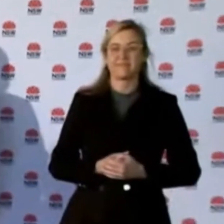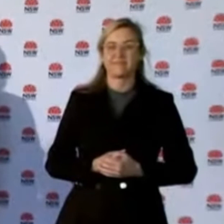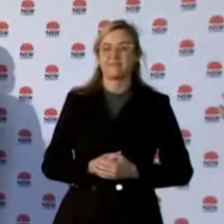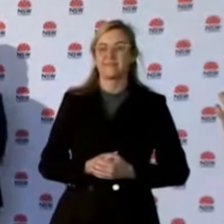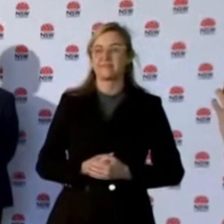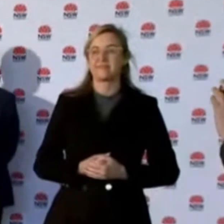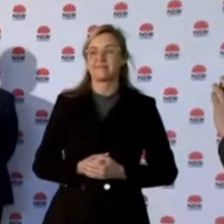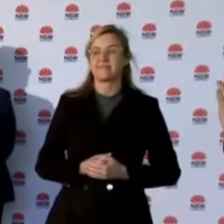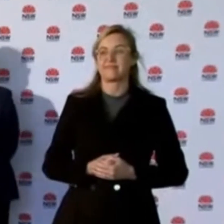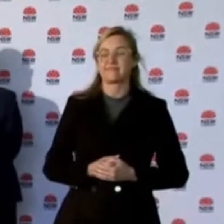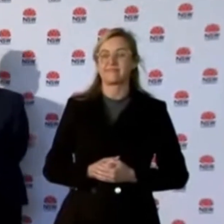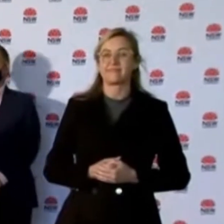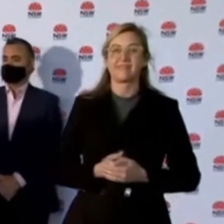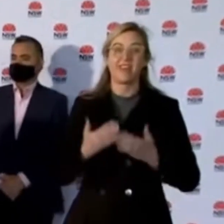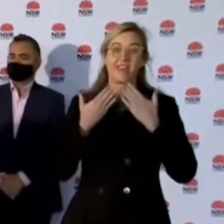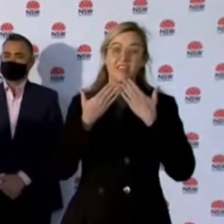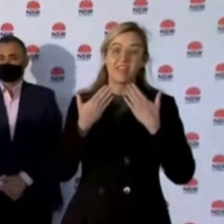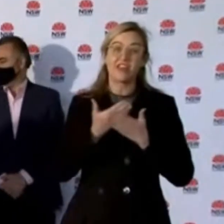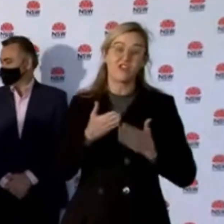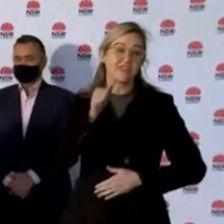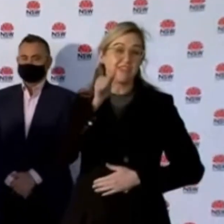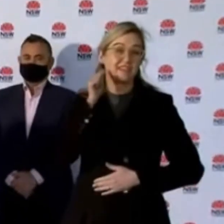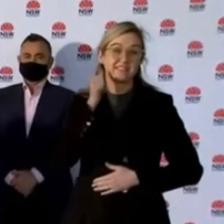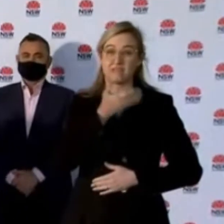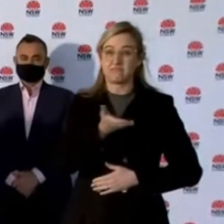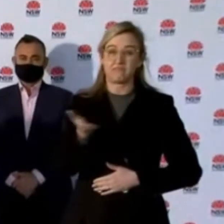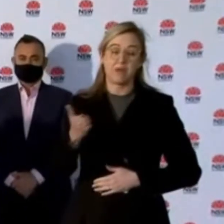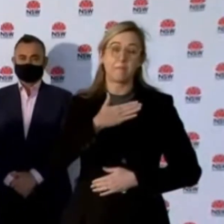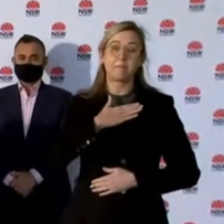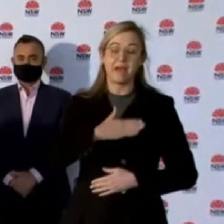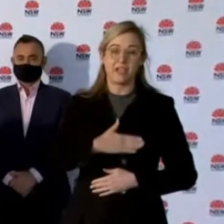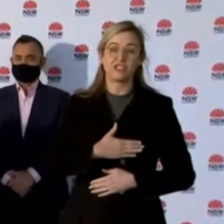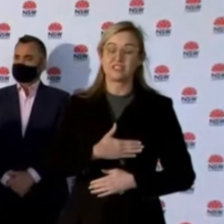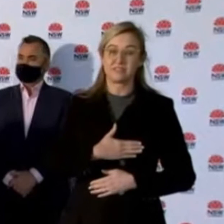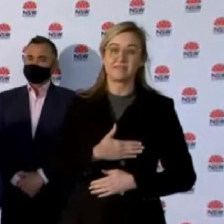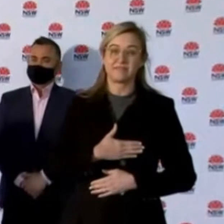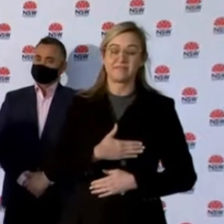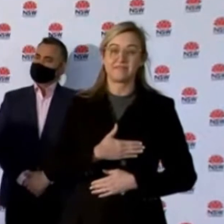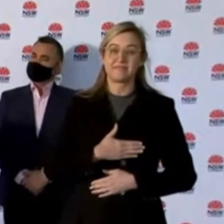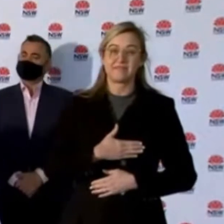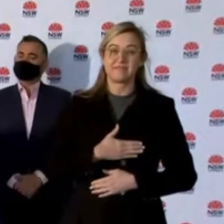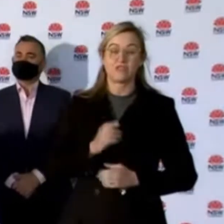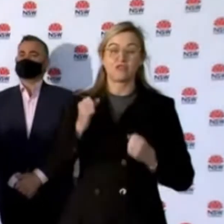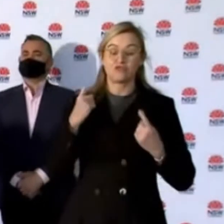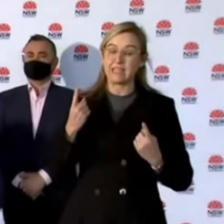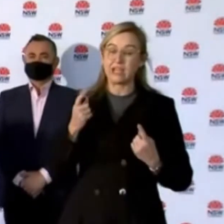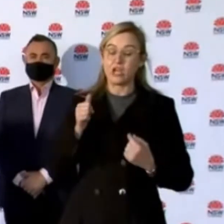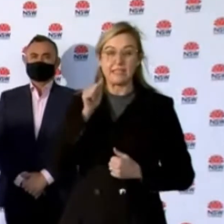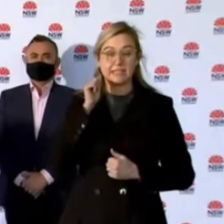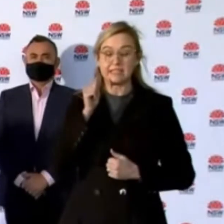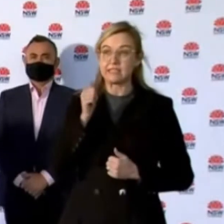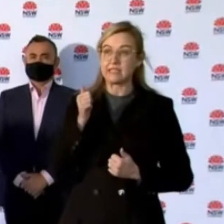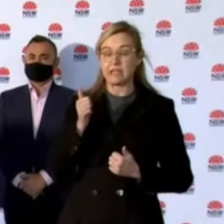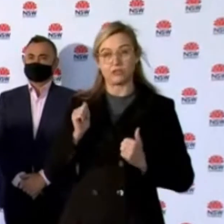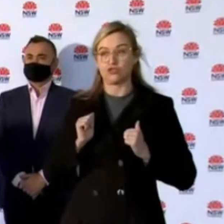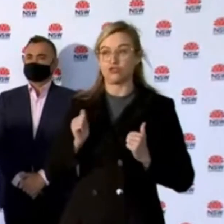Everybody for their patience yesterday. I can appreciate what a shock and what a frustrating set of circumstances it was for